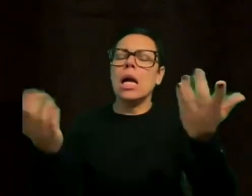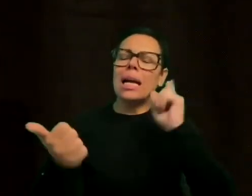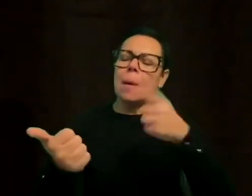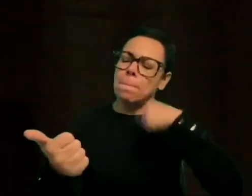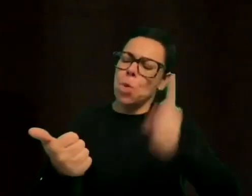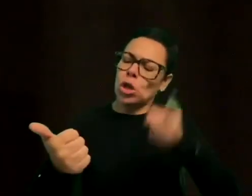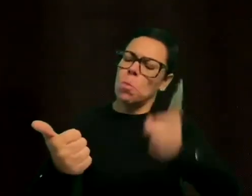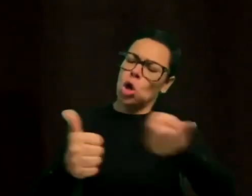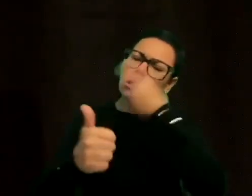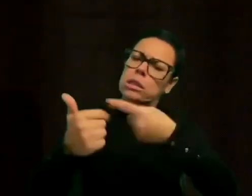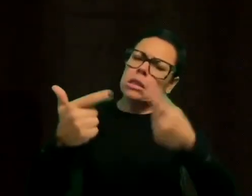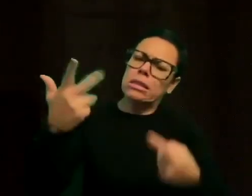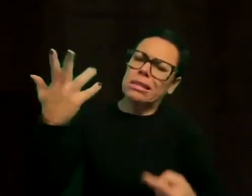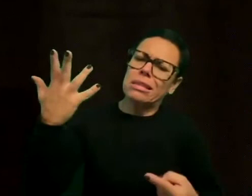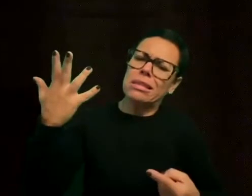social goals?